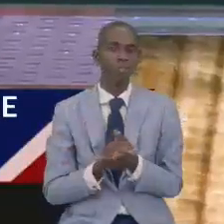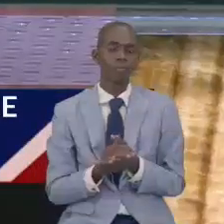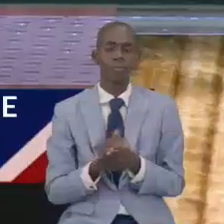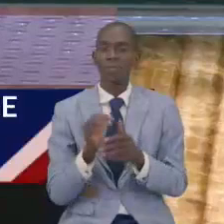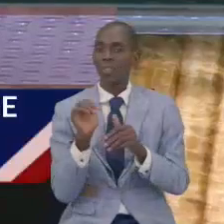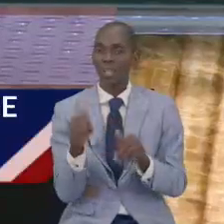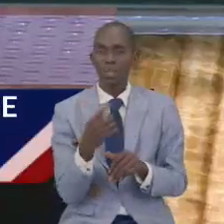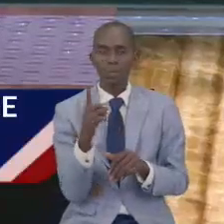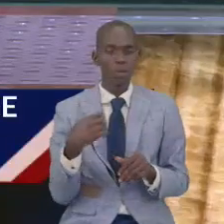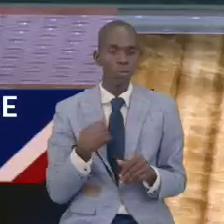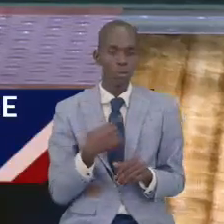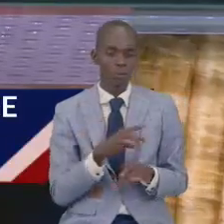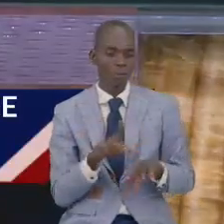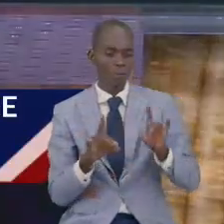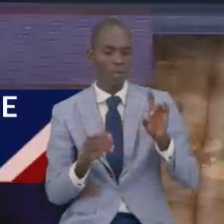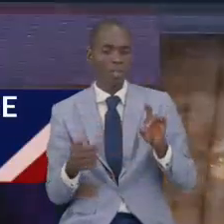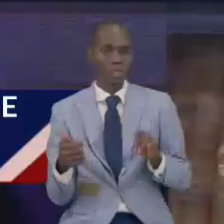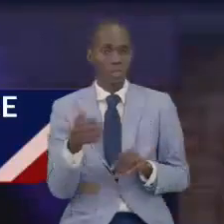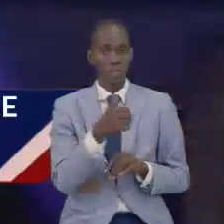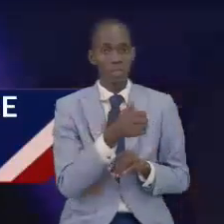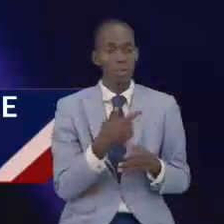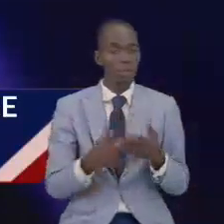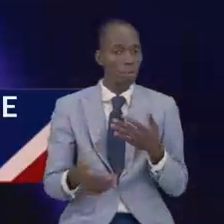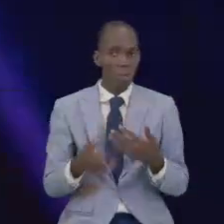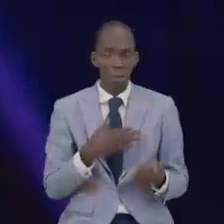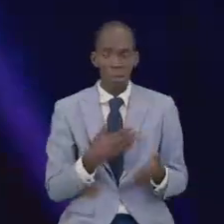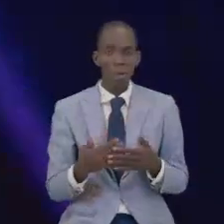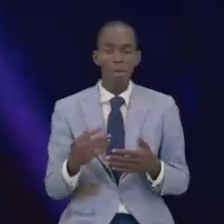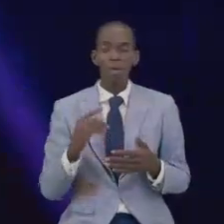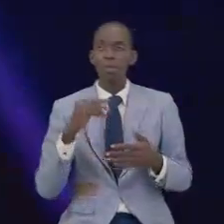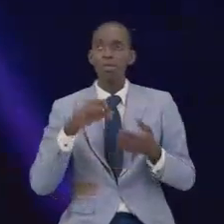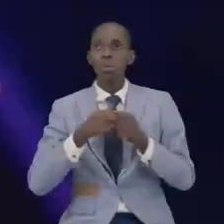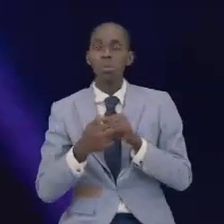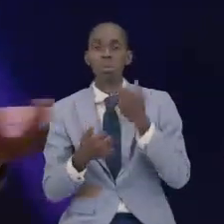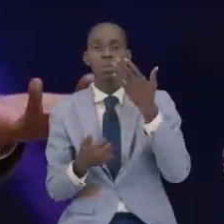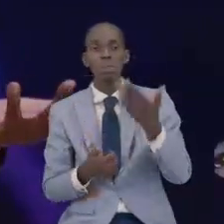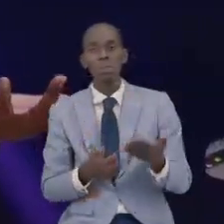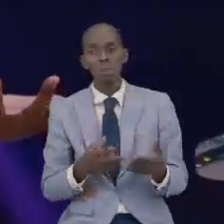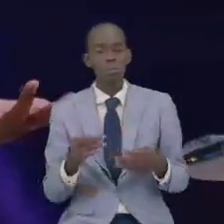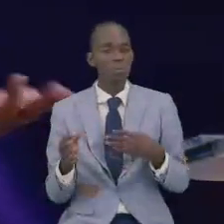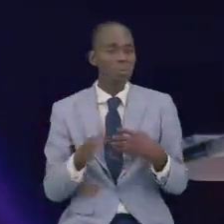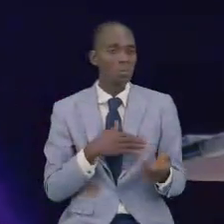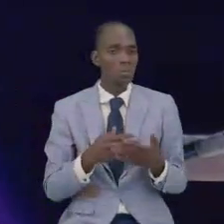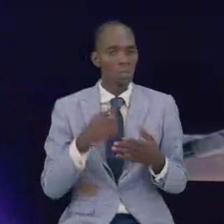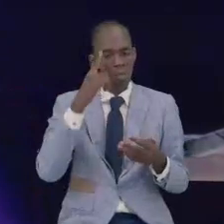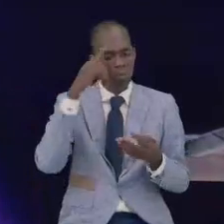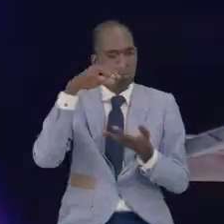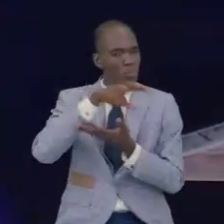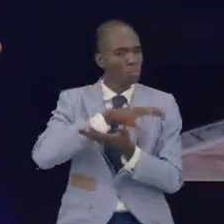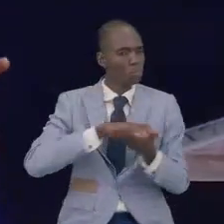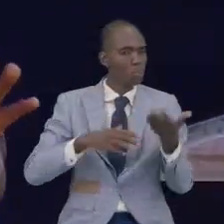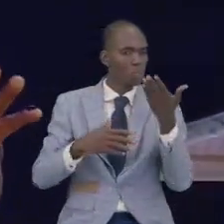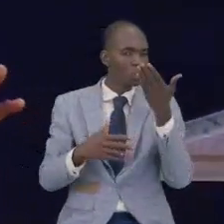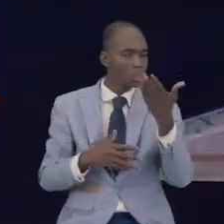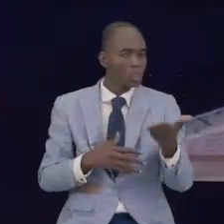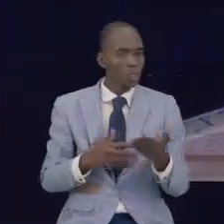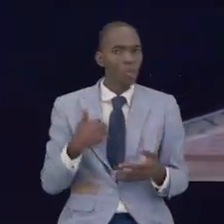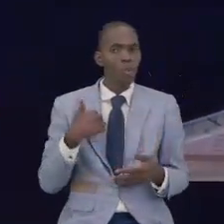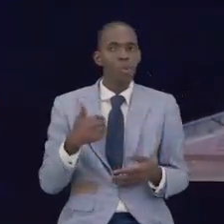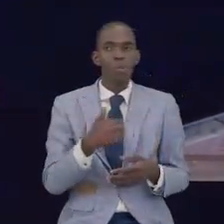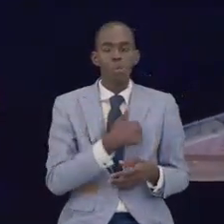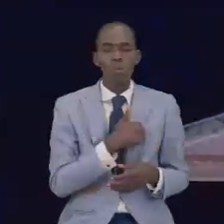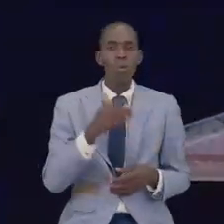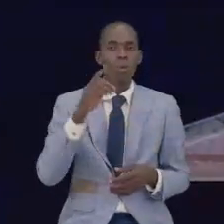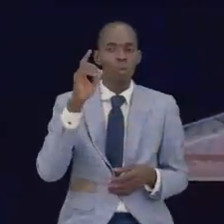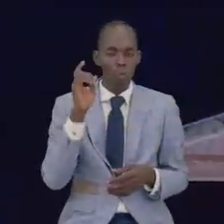anywhere we find ourselves, whatever wind may be blowing there, whatever confusion may be there, we have exchanged